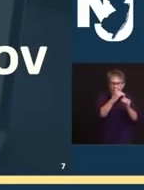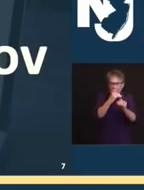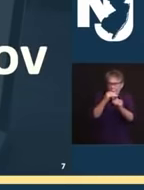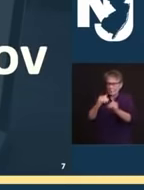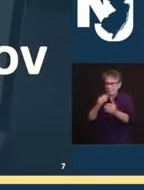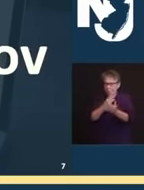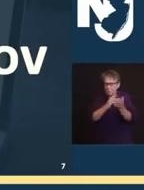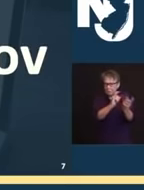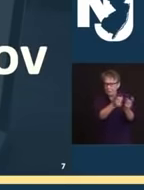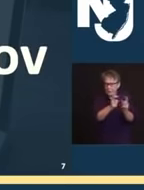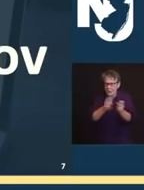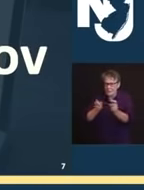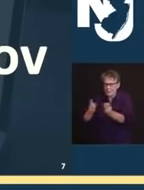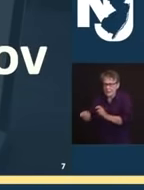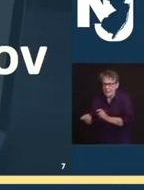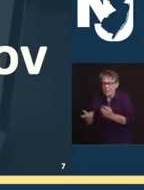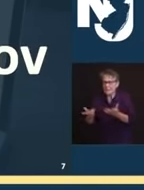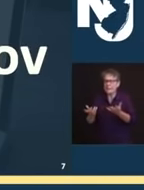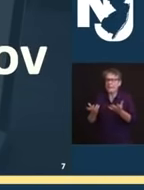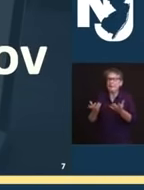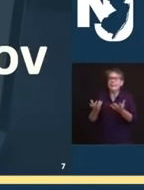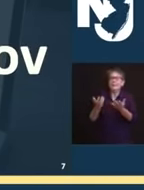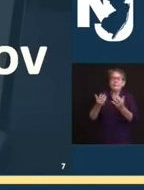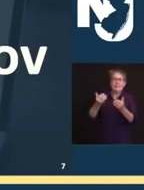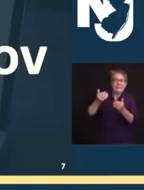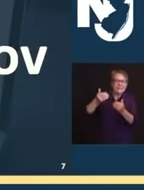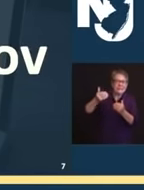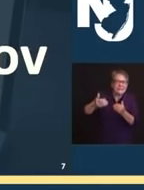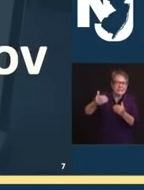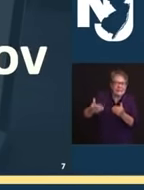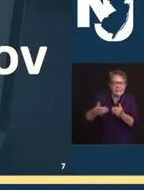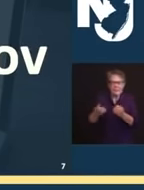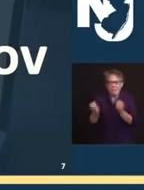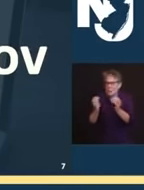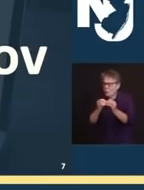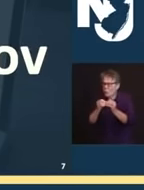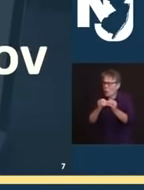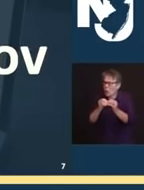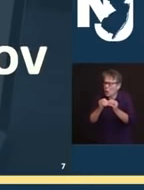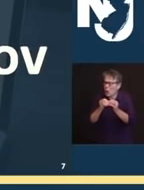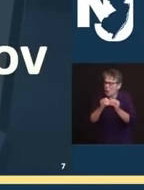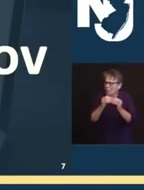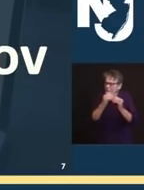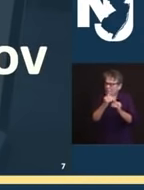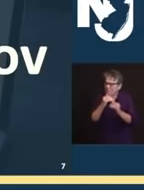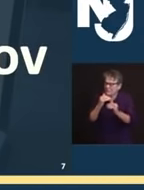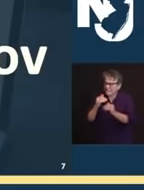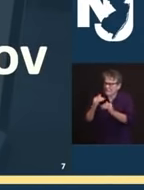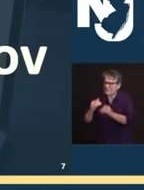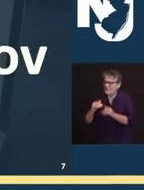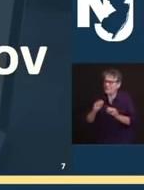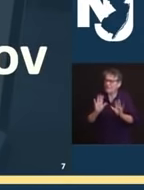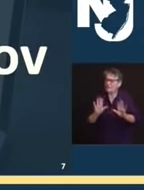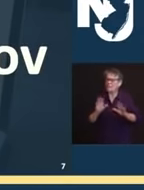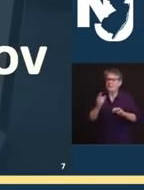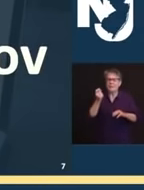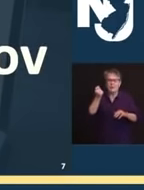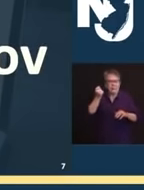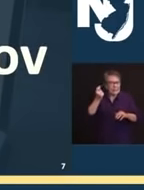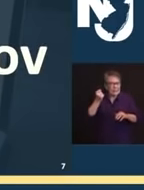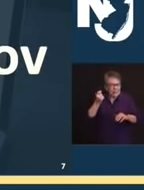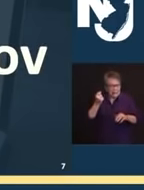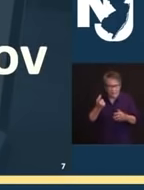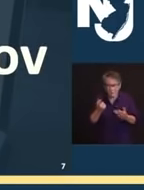other areas or placing further restrictions on these in the near future. But if we do, we anticipate there will